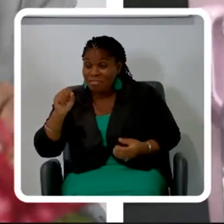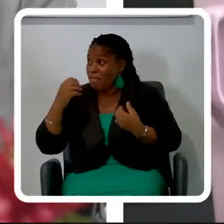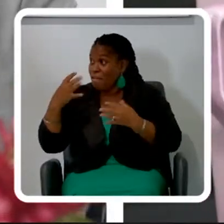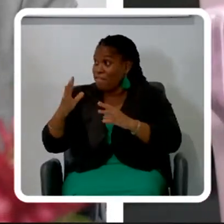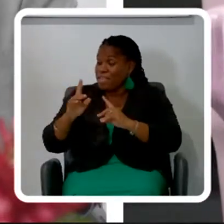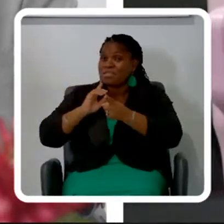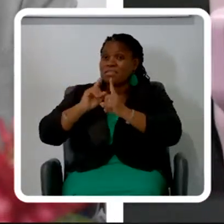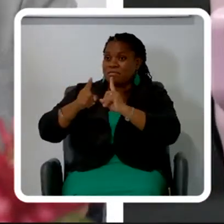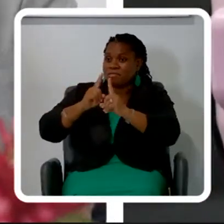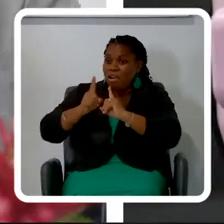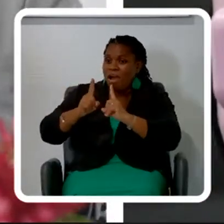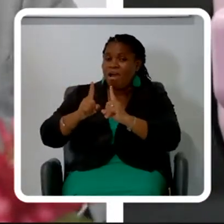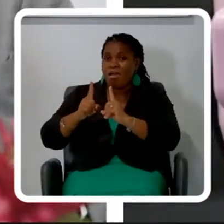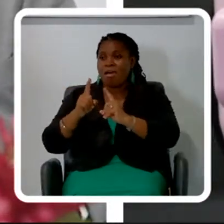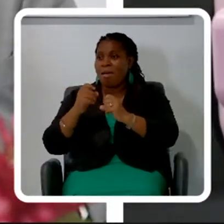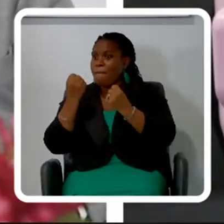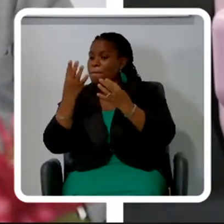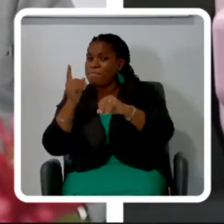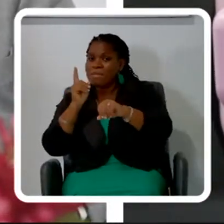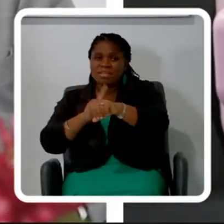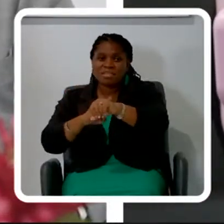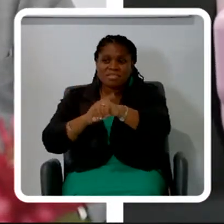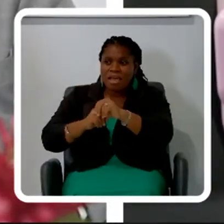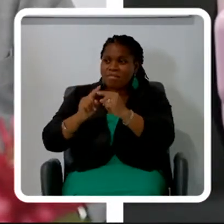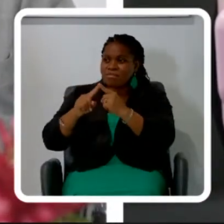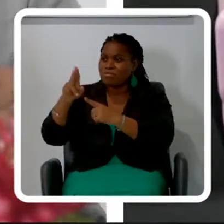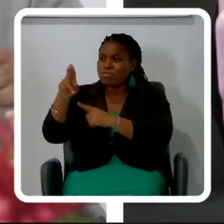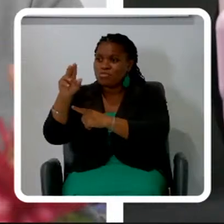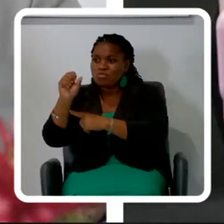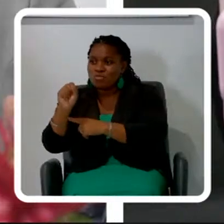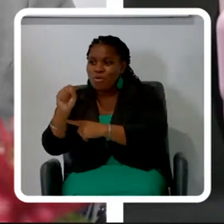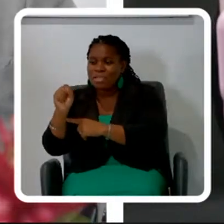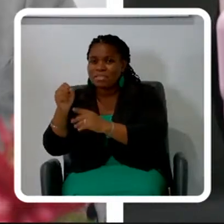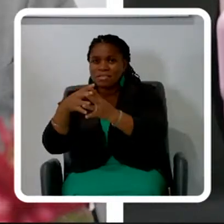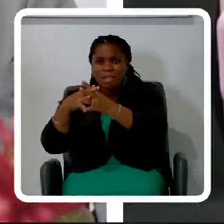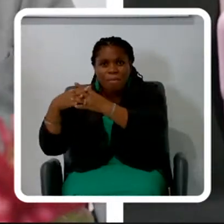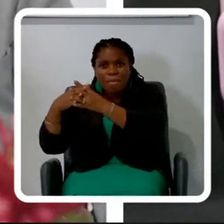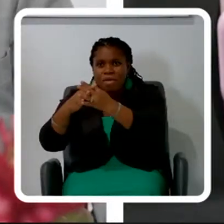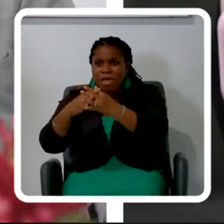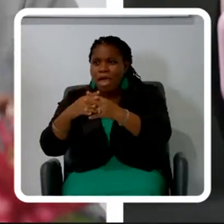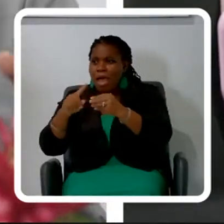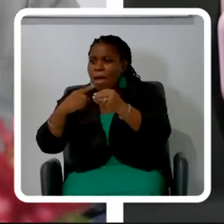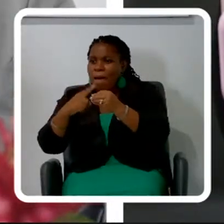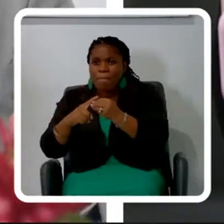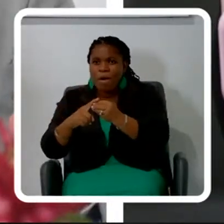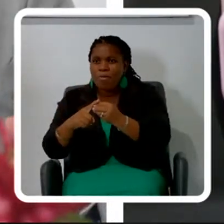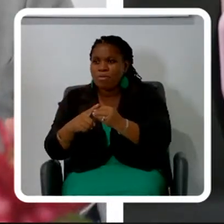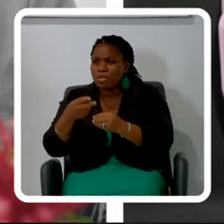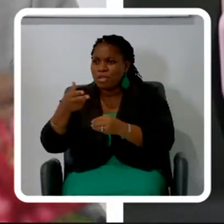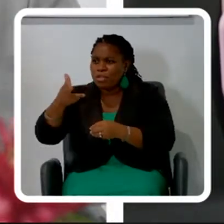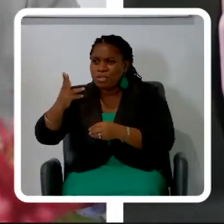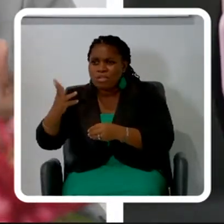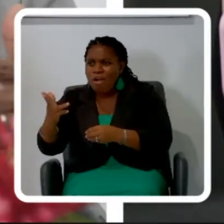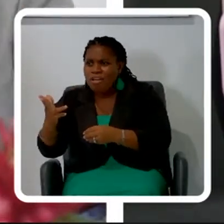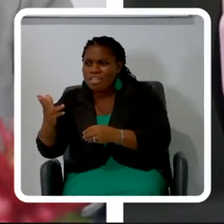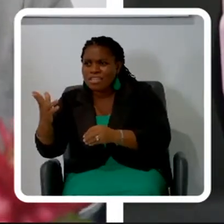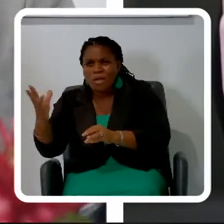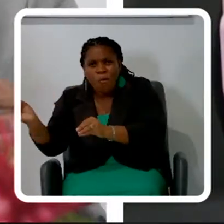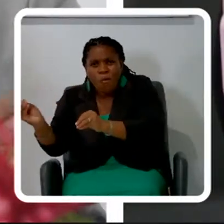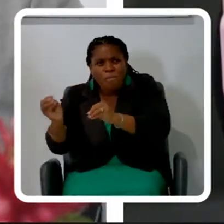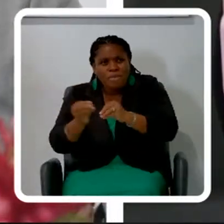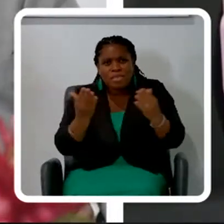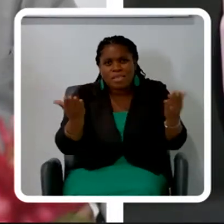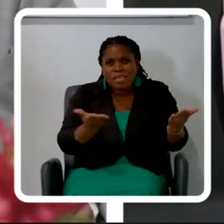the access of guns. They have done a number of measures. We'll continue to dialogue and ask them to do